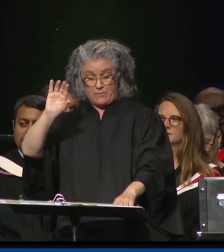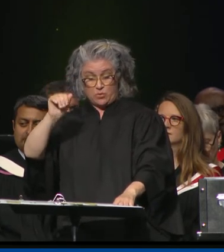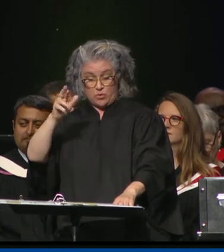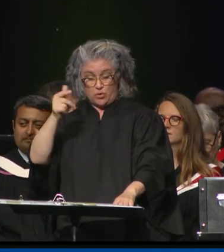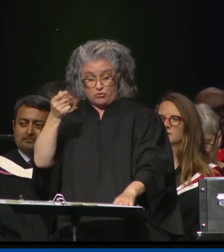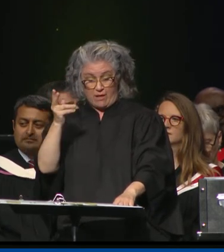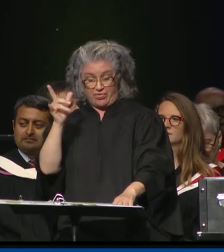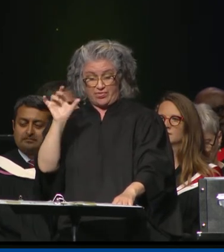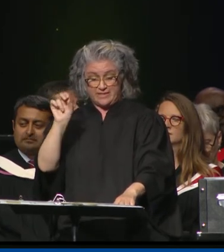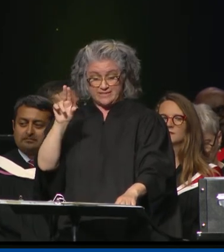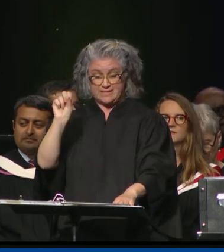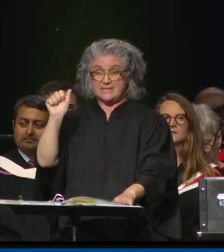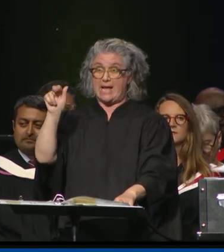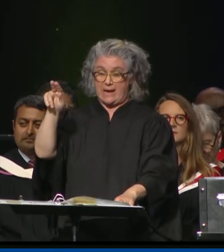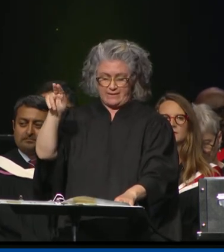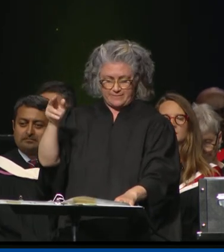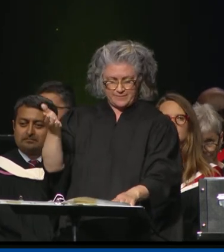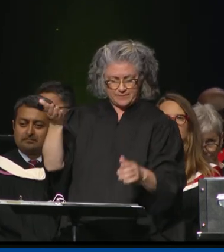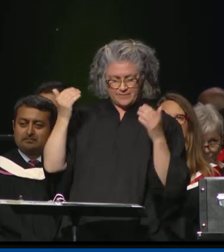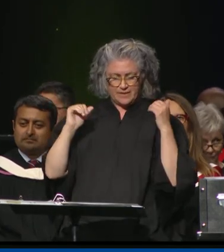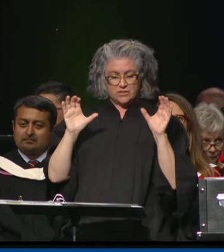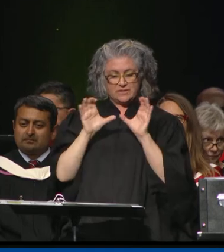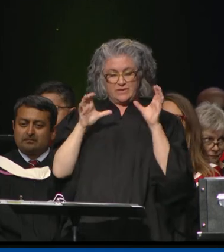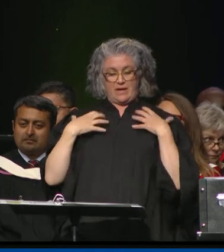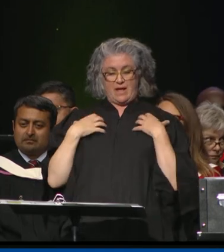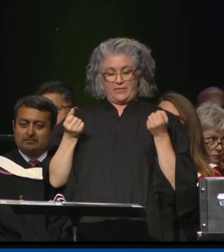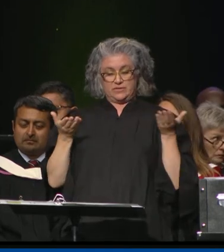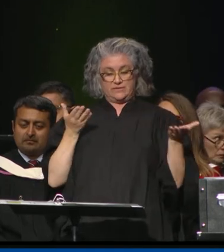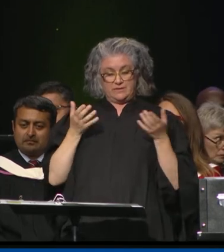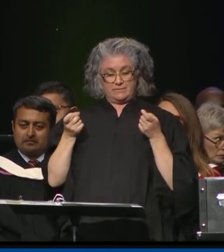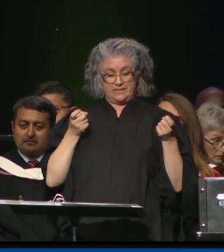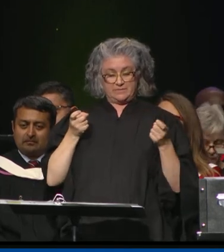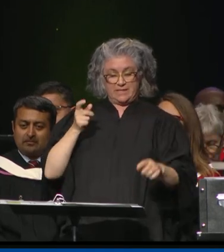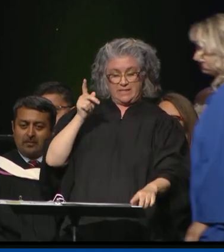Certificate in Health Services Management, Kiran Barreto.